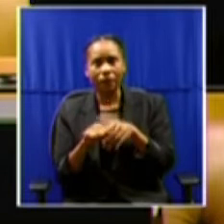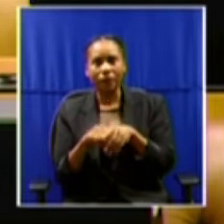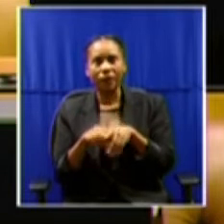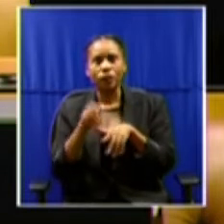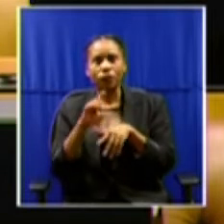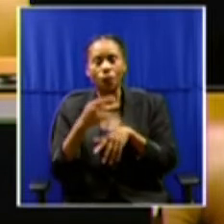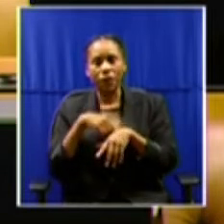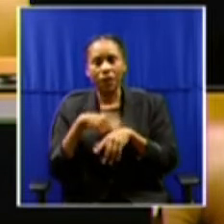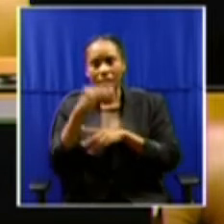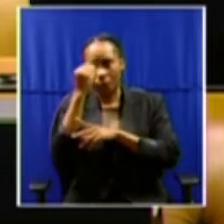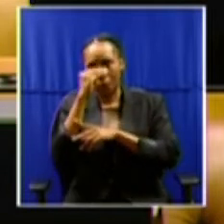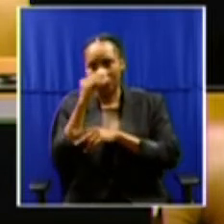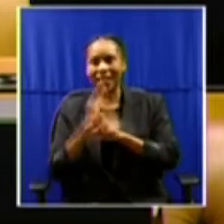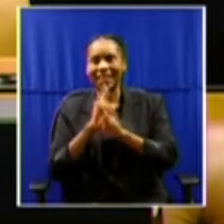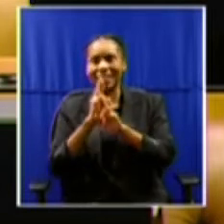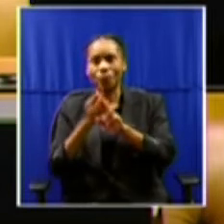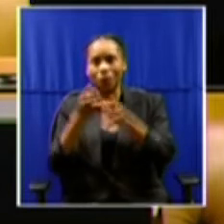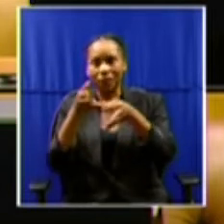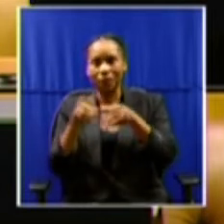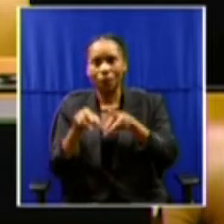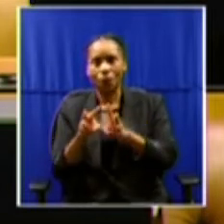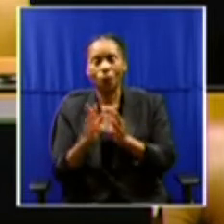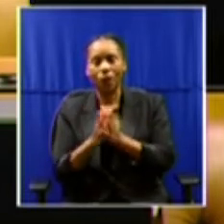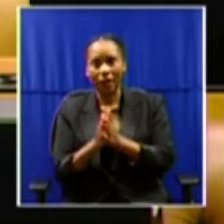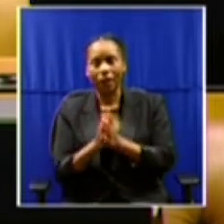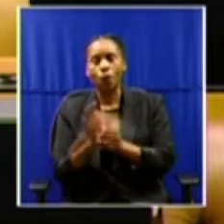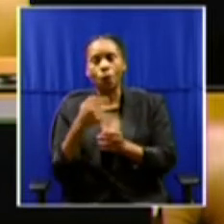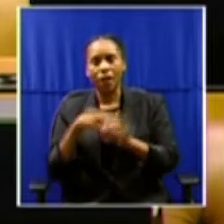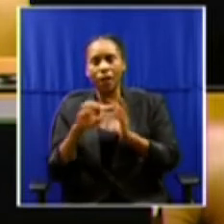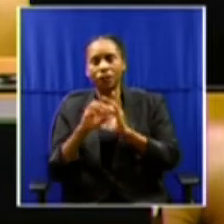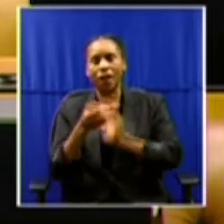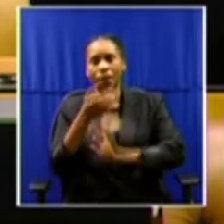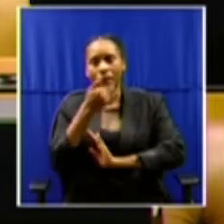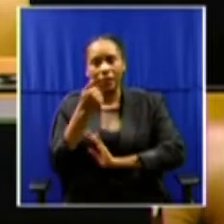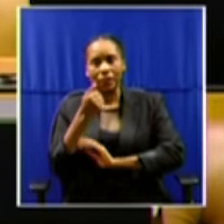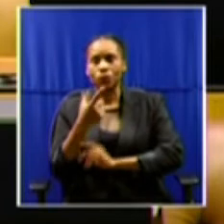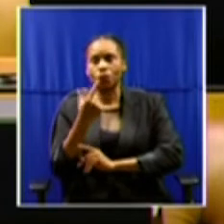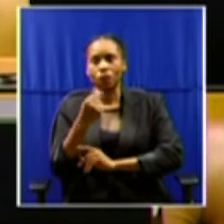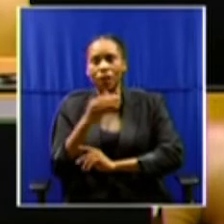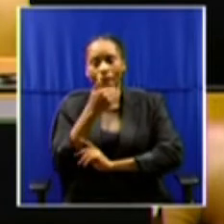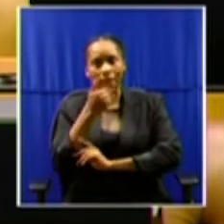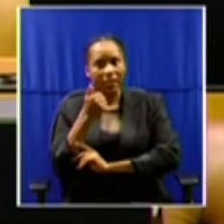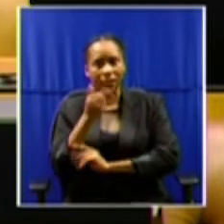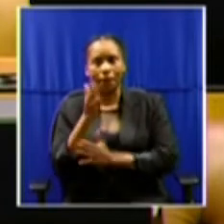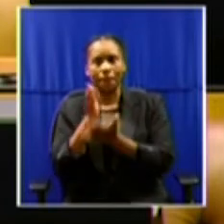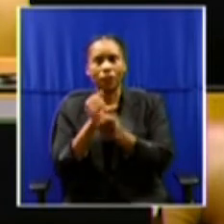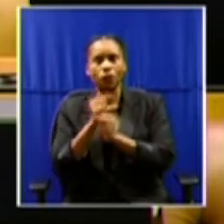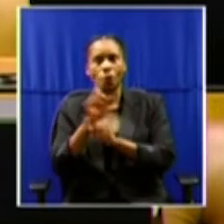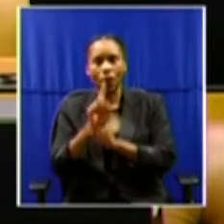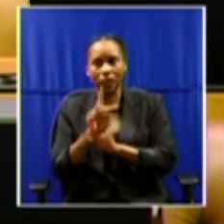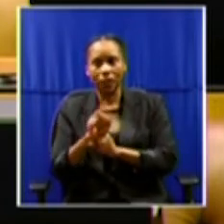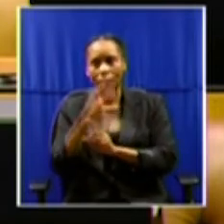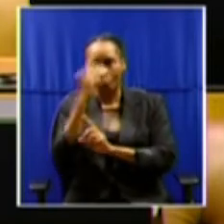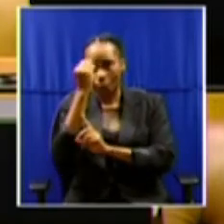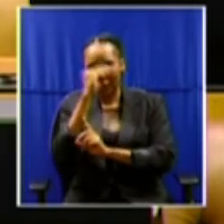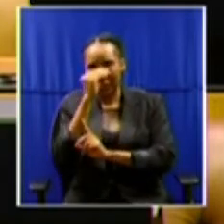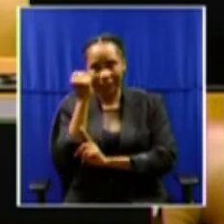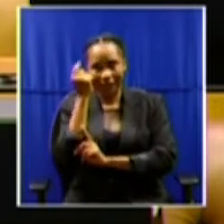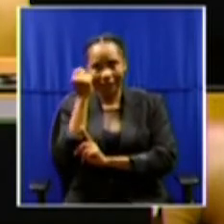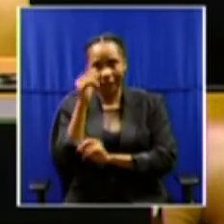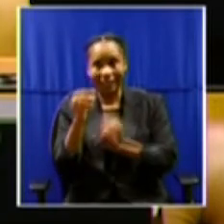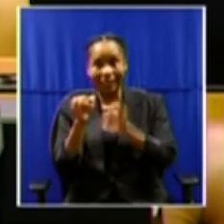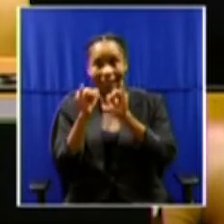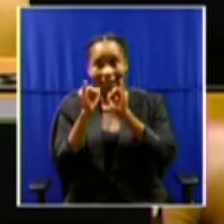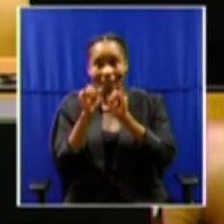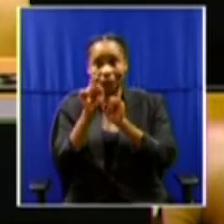police will have to respond as such, we are trying our best and we're doing our best to make sure that the police understand the seriousness of the